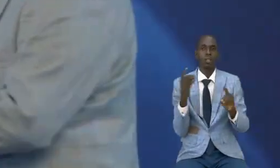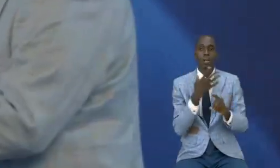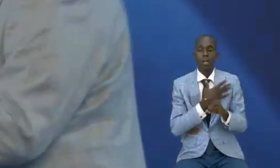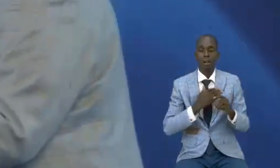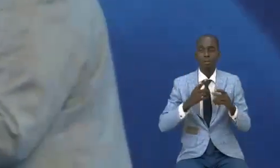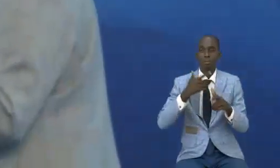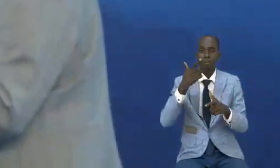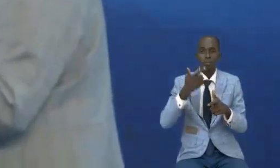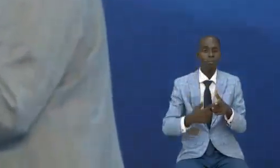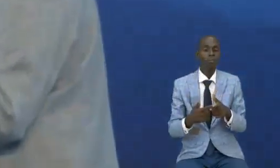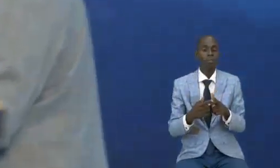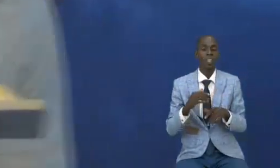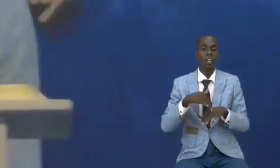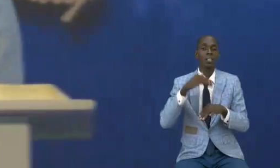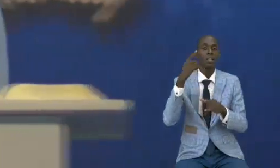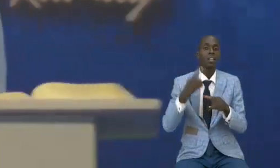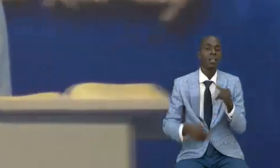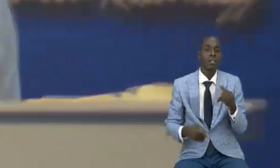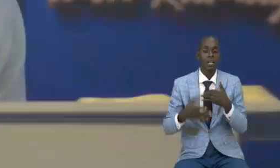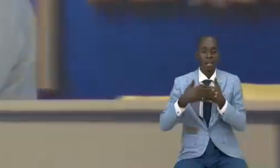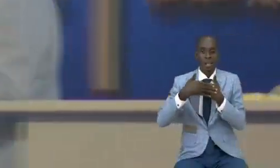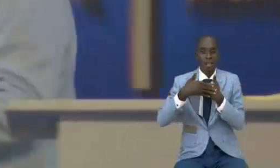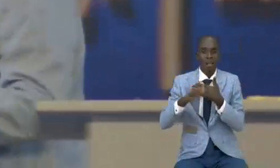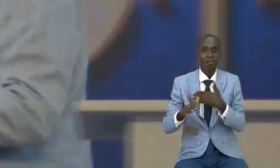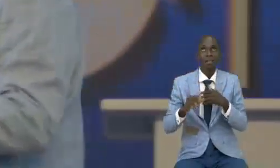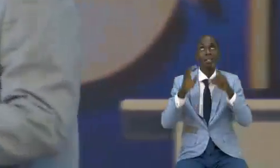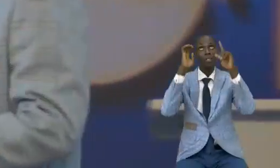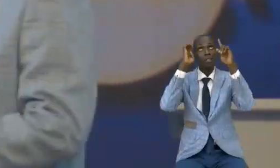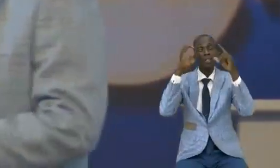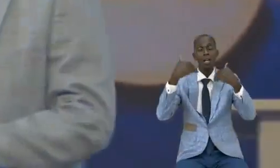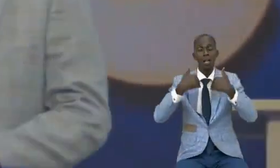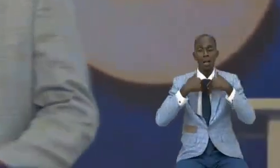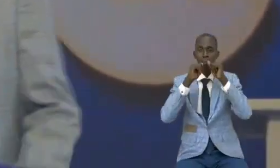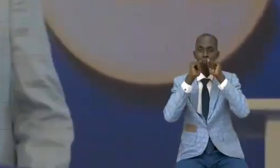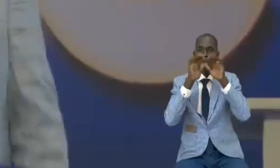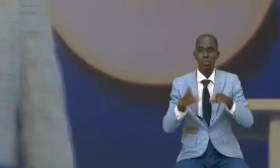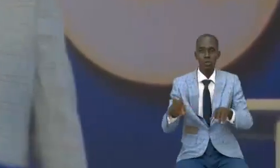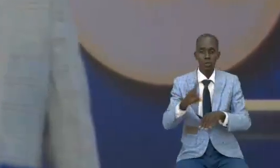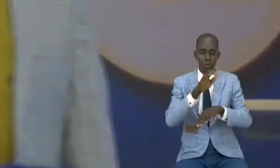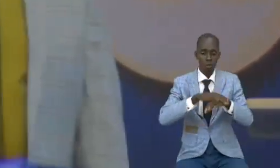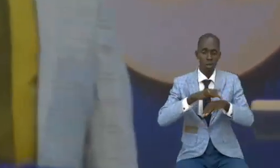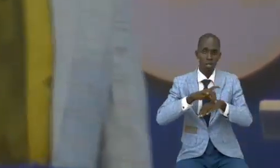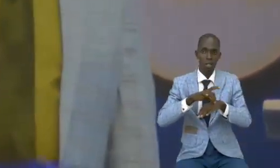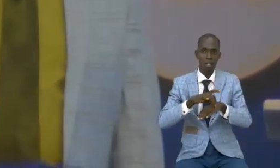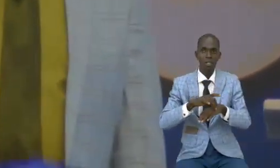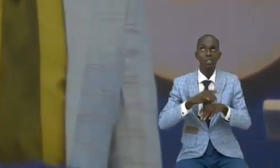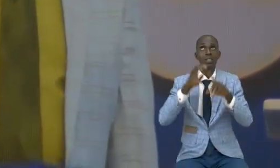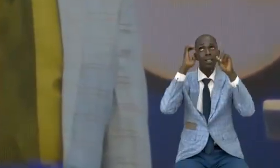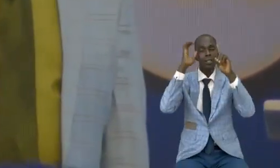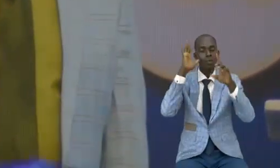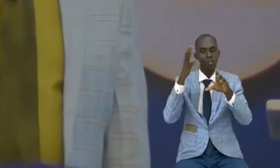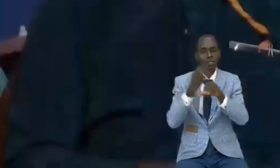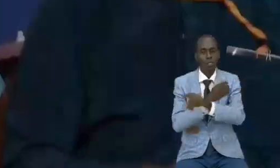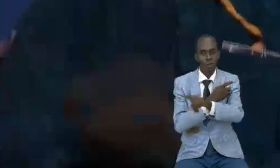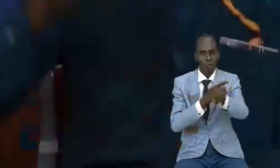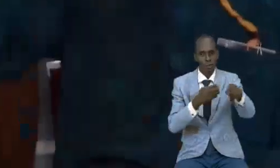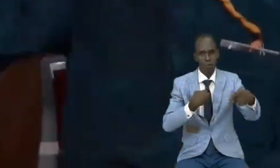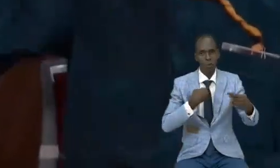then eventually, after He has blessed you on earth, He will take you to heaven.